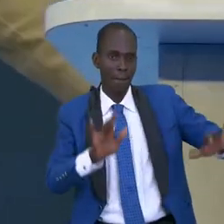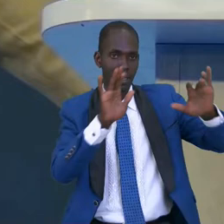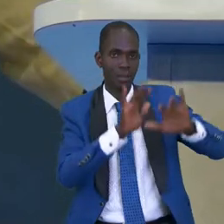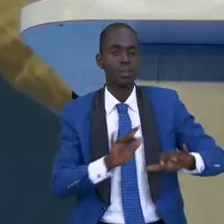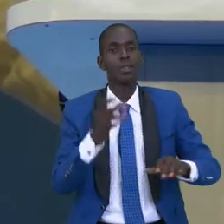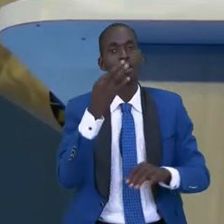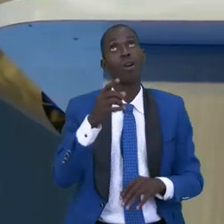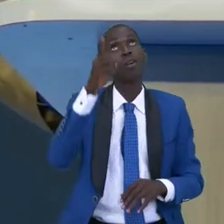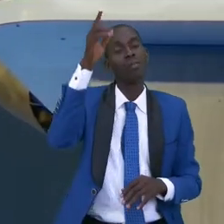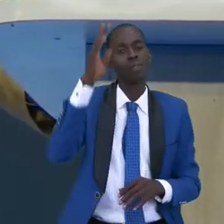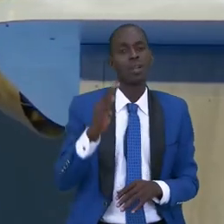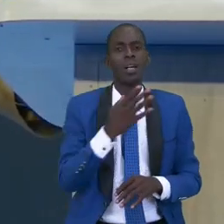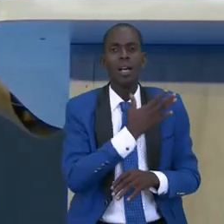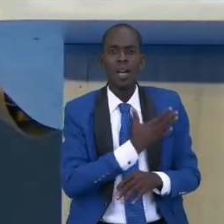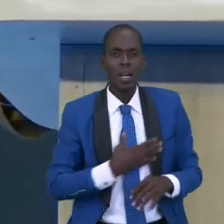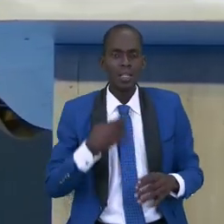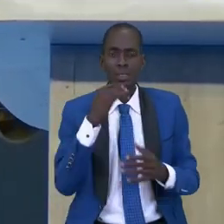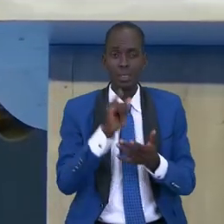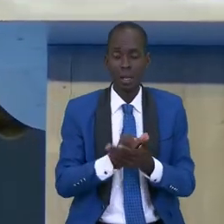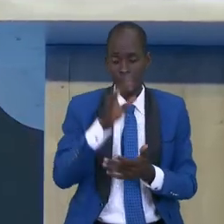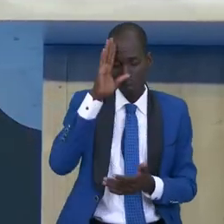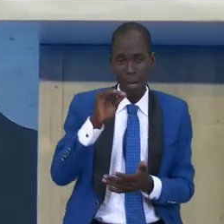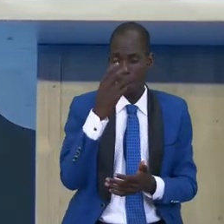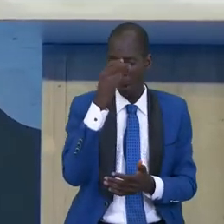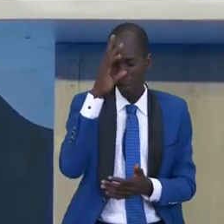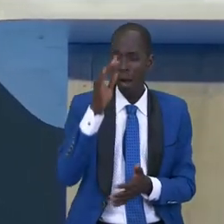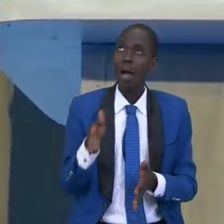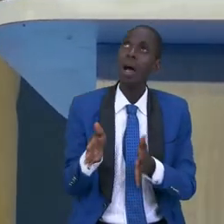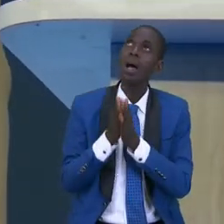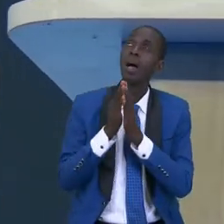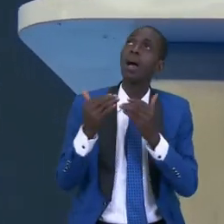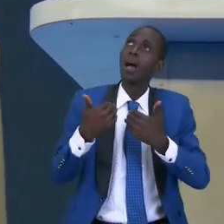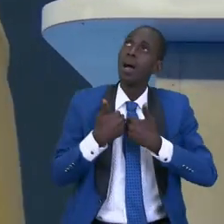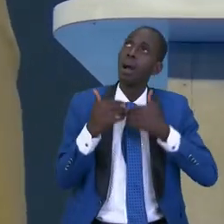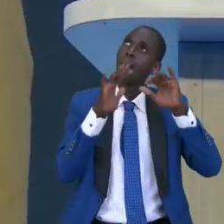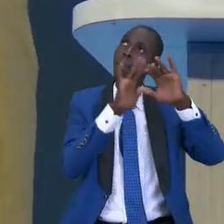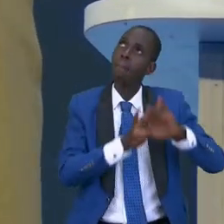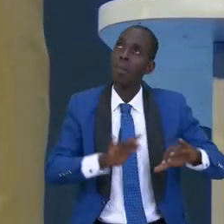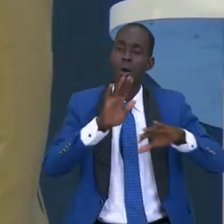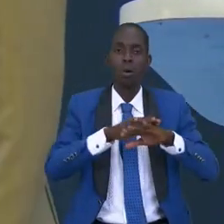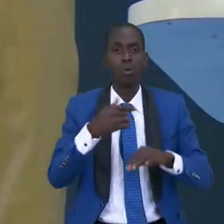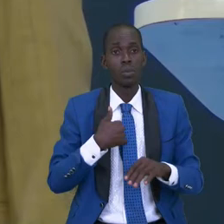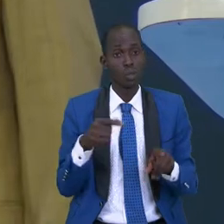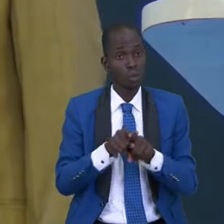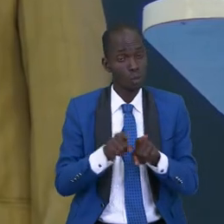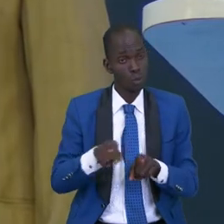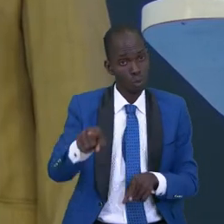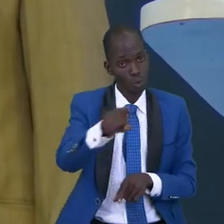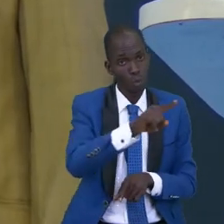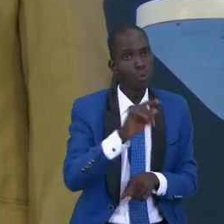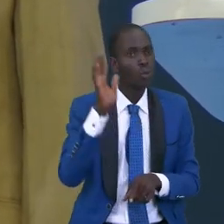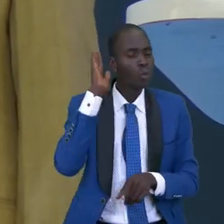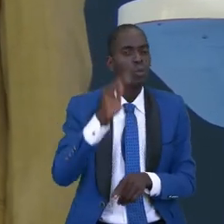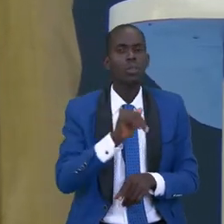that. He said, have mercy on me. As you come tonight and you're not relying on